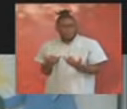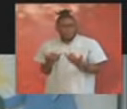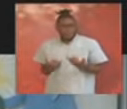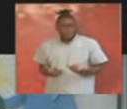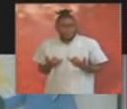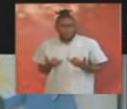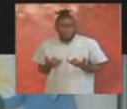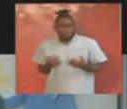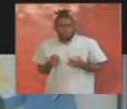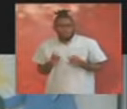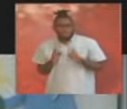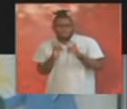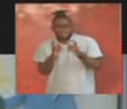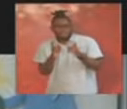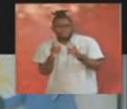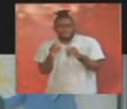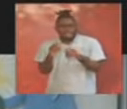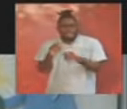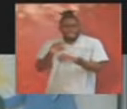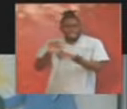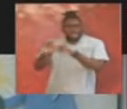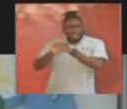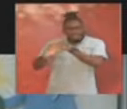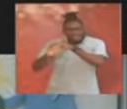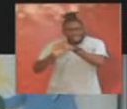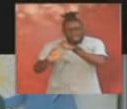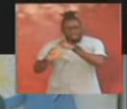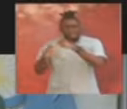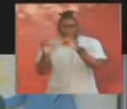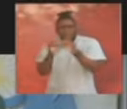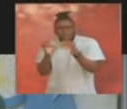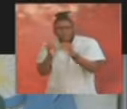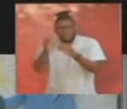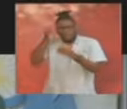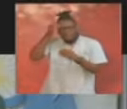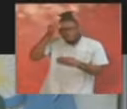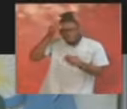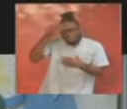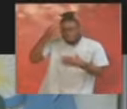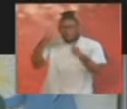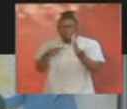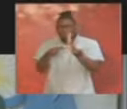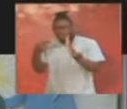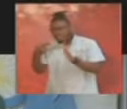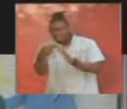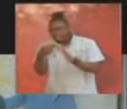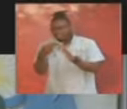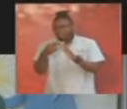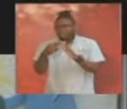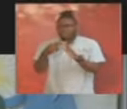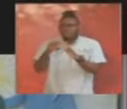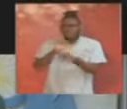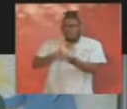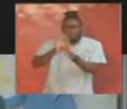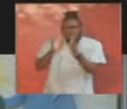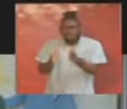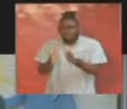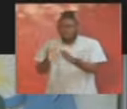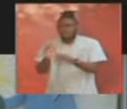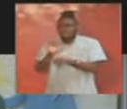our hoteliers, and we also doing sensitization to our reef tour operators, because we recognize